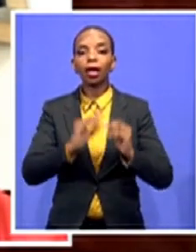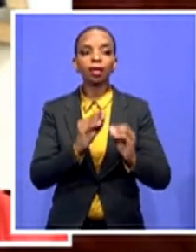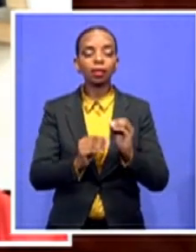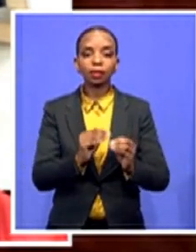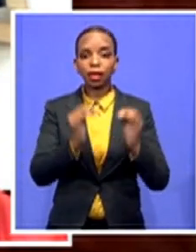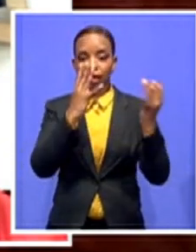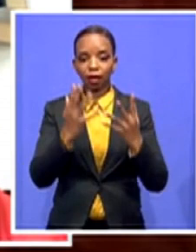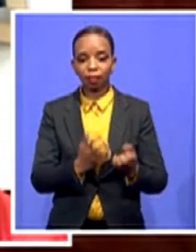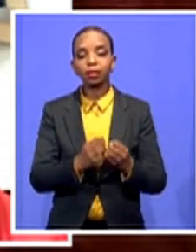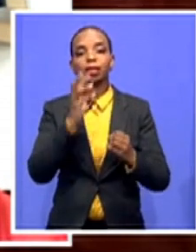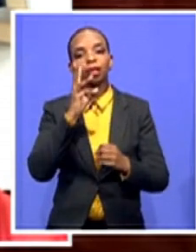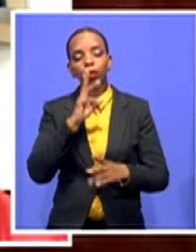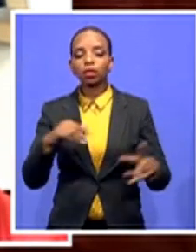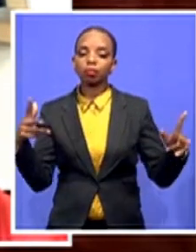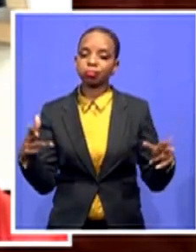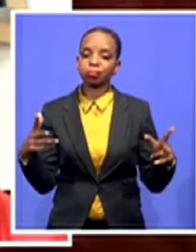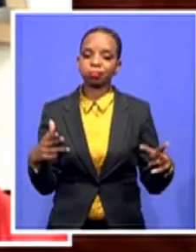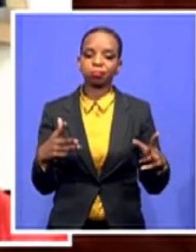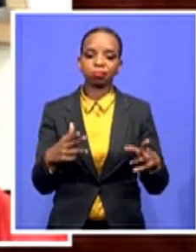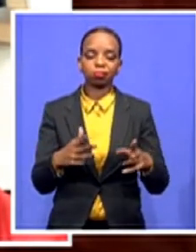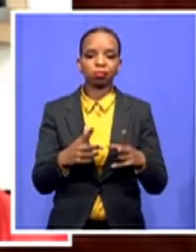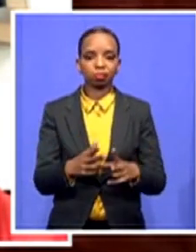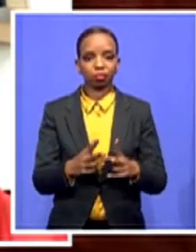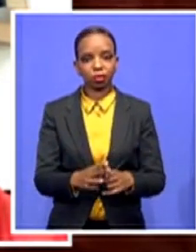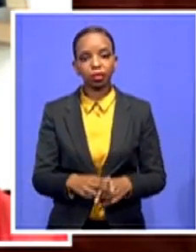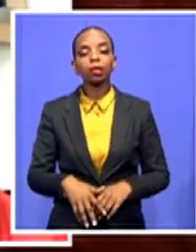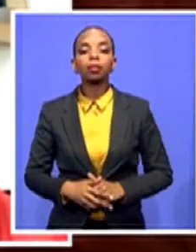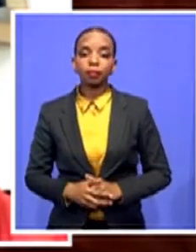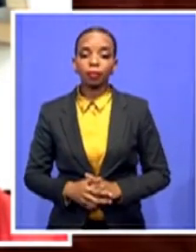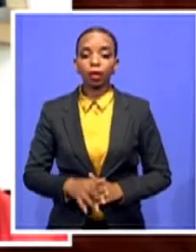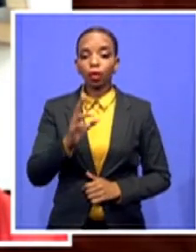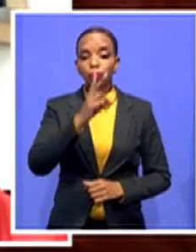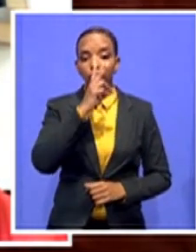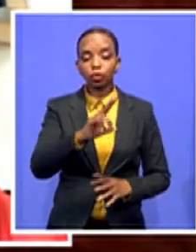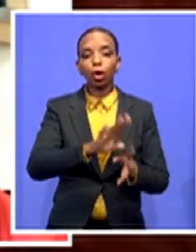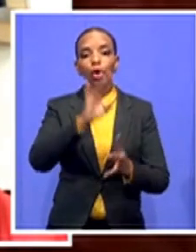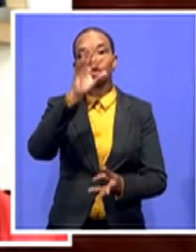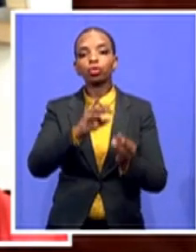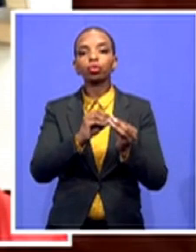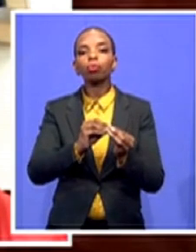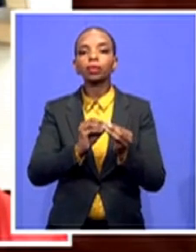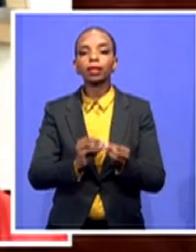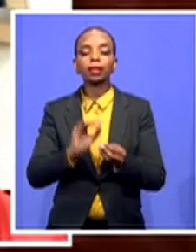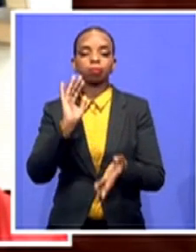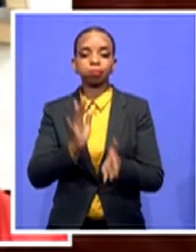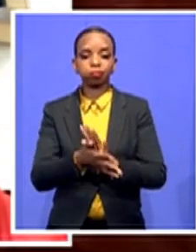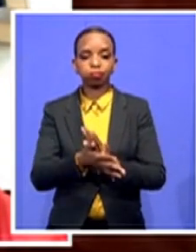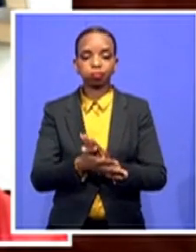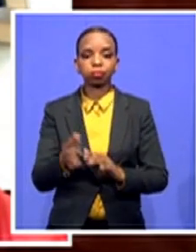of infrastructure, and we saw a total assault on the poor and their standards of